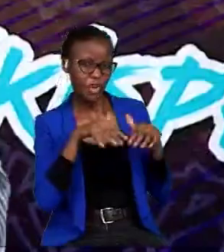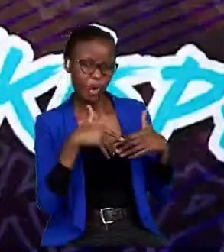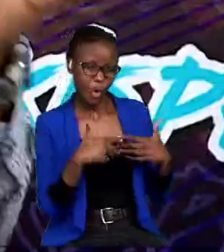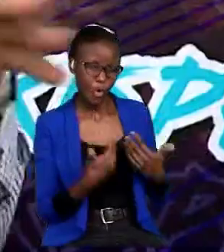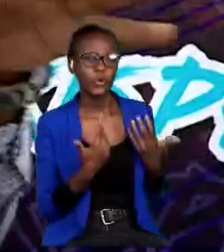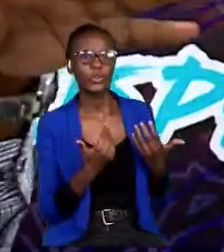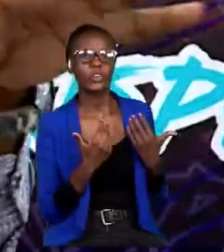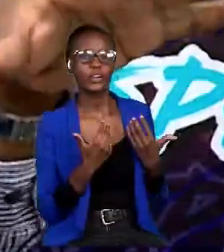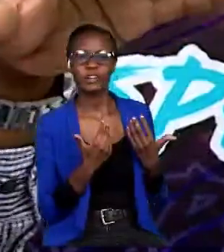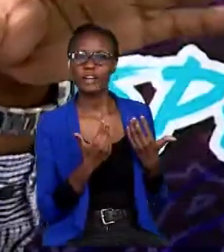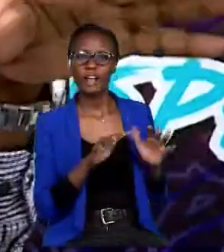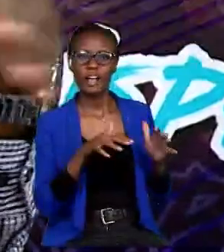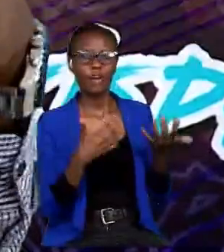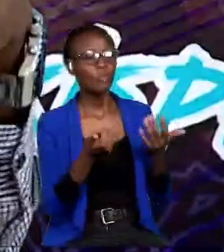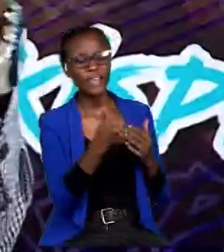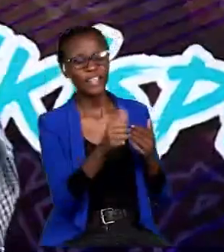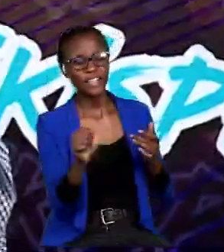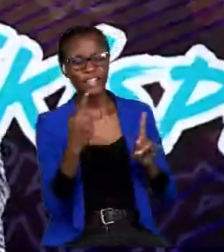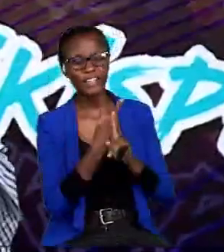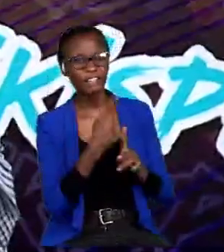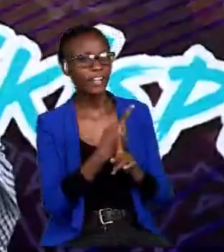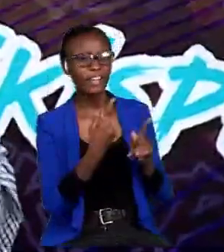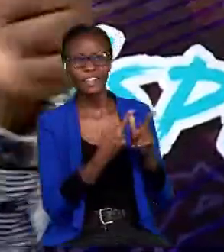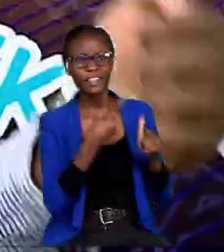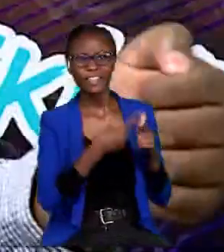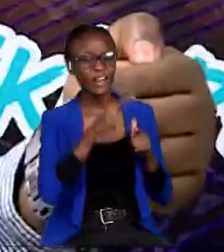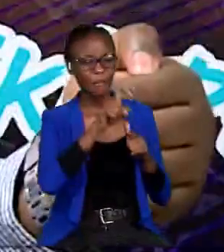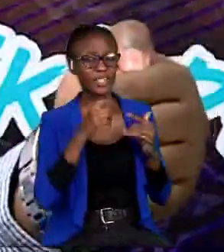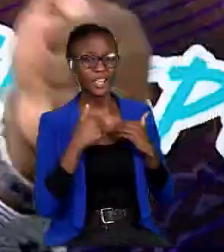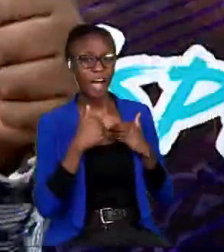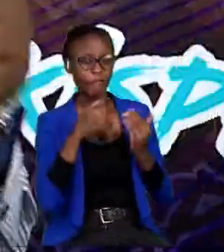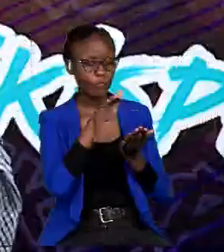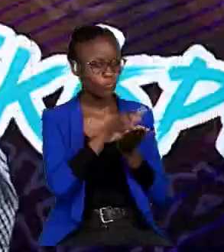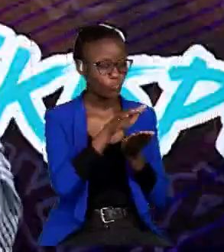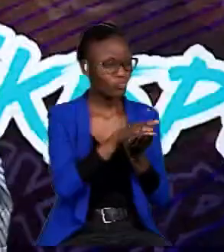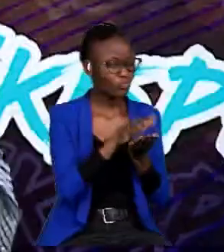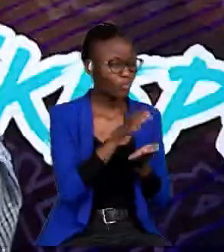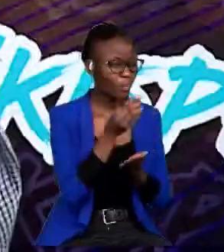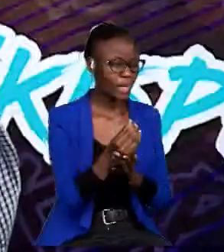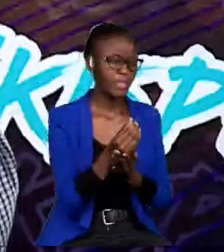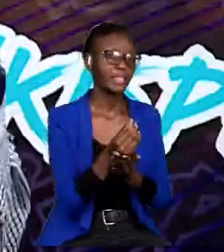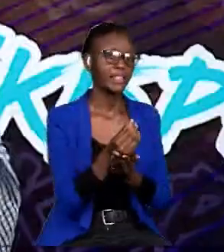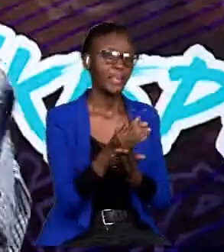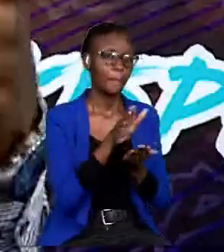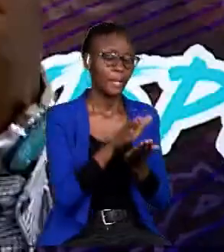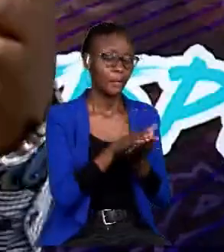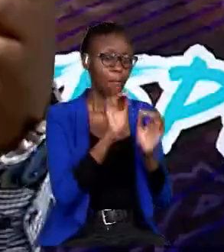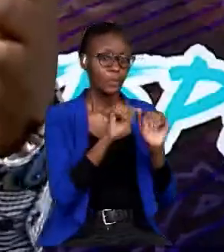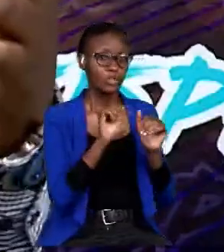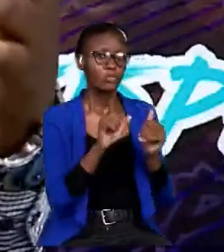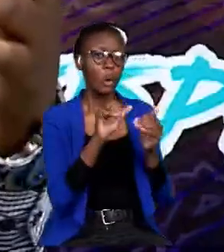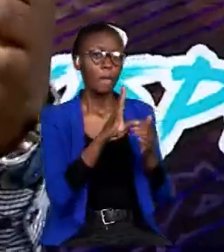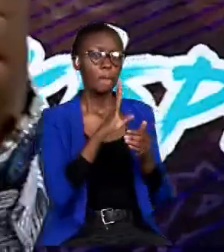and all the manner of things, you need to have a reserve that you can borrow from